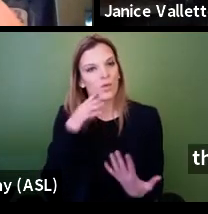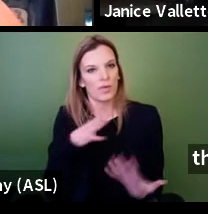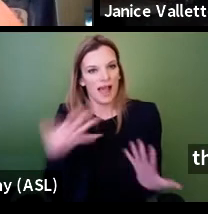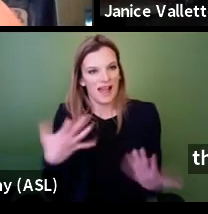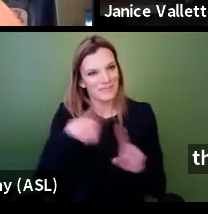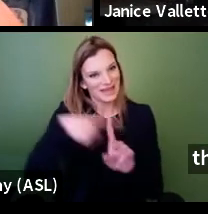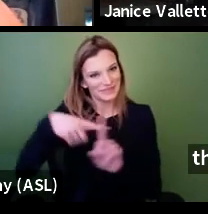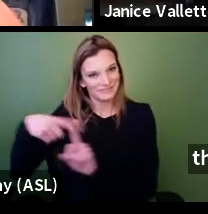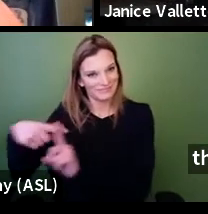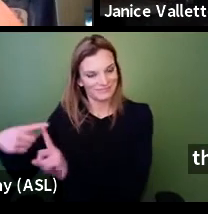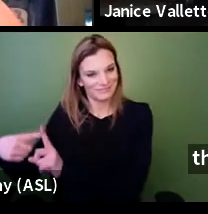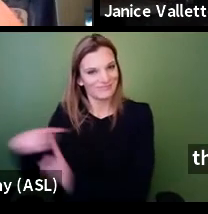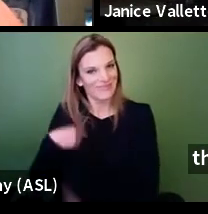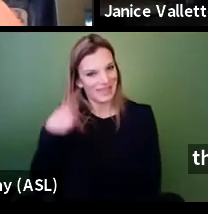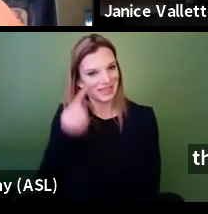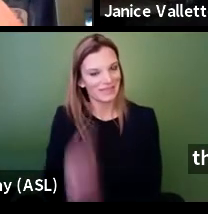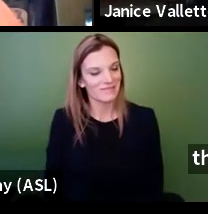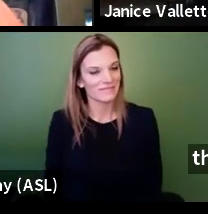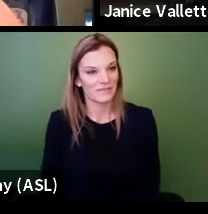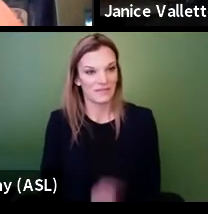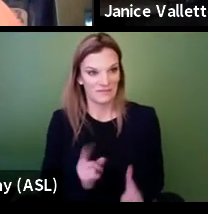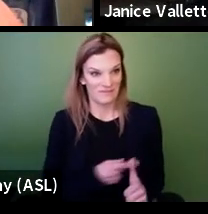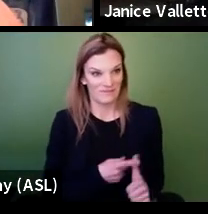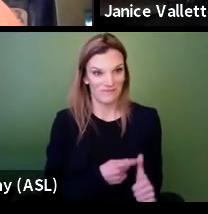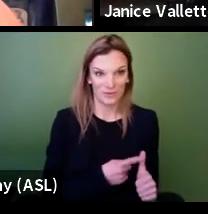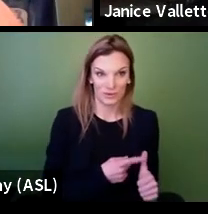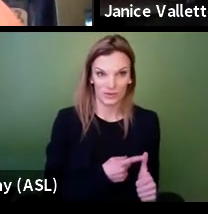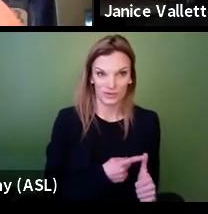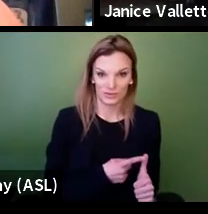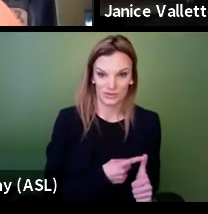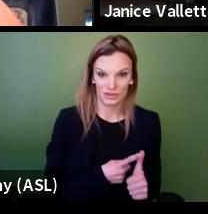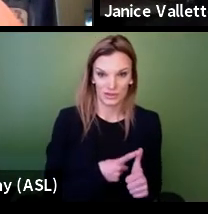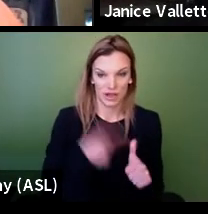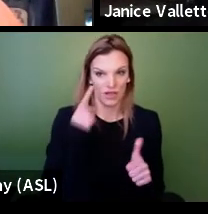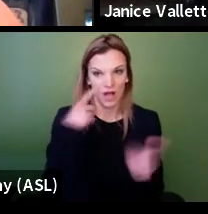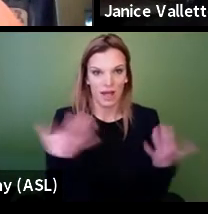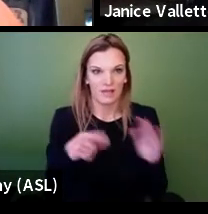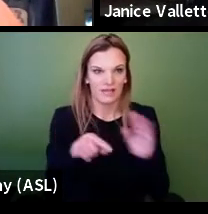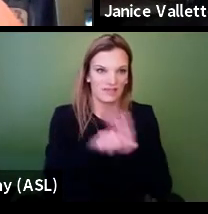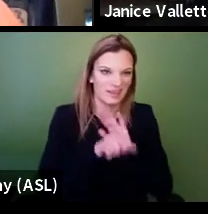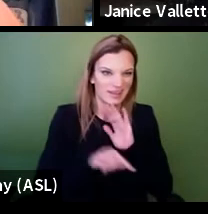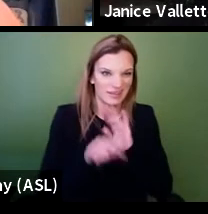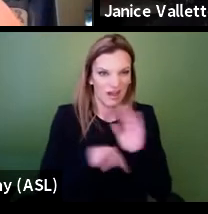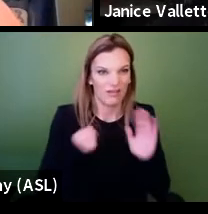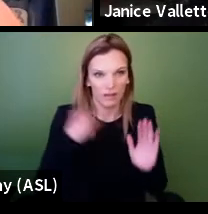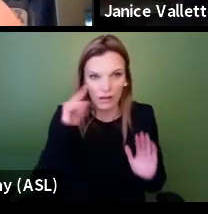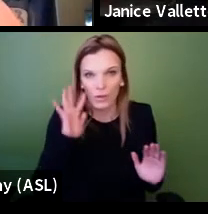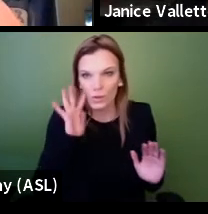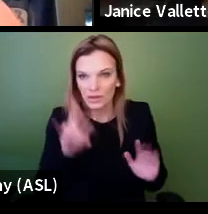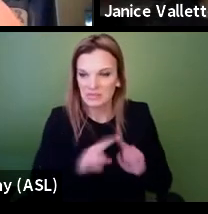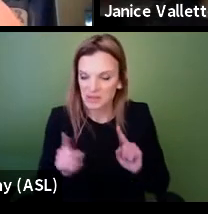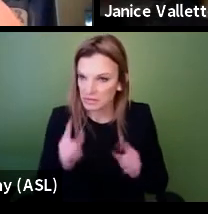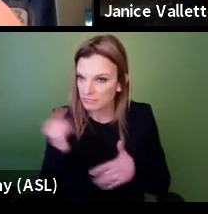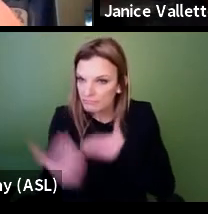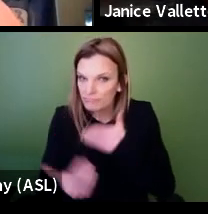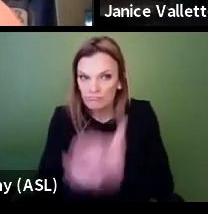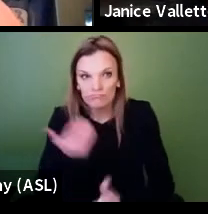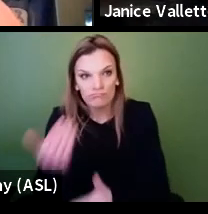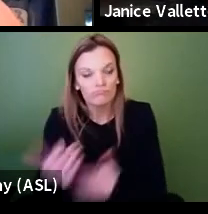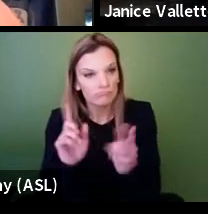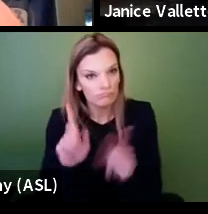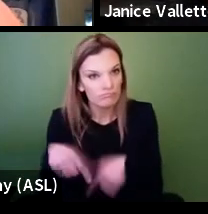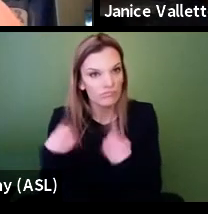so far. Coming into this, I thought that we get a lot of negative backlash, but you know, so far, the vast